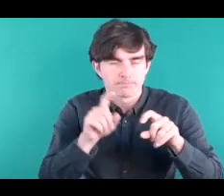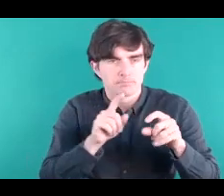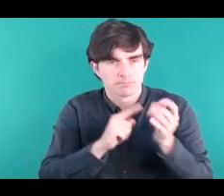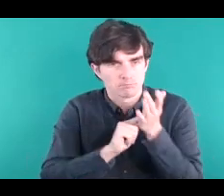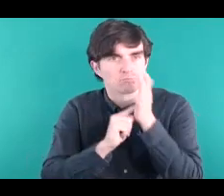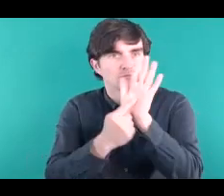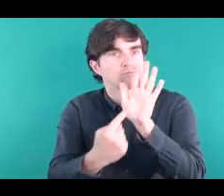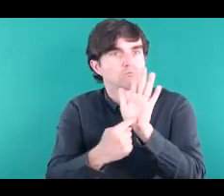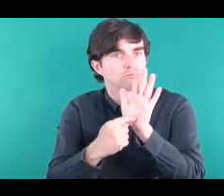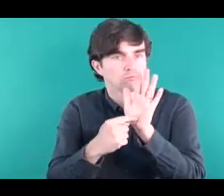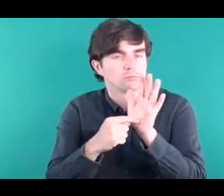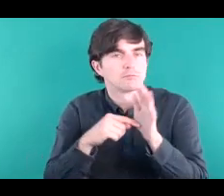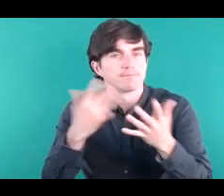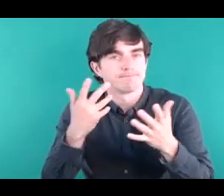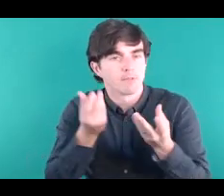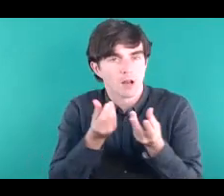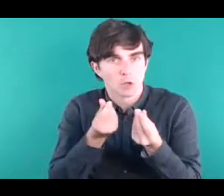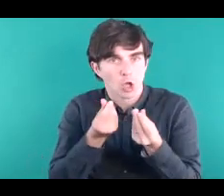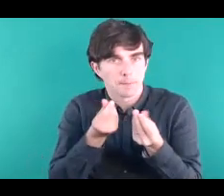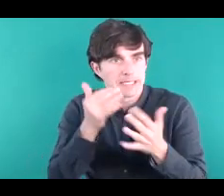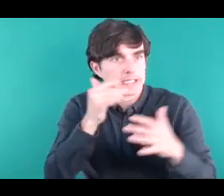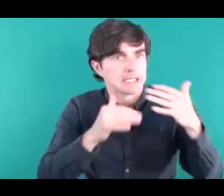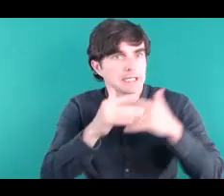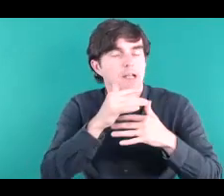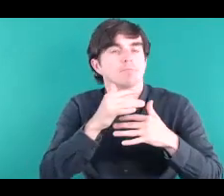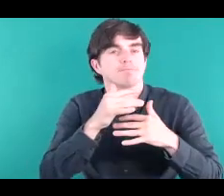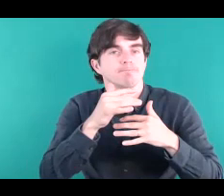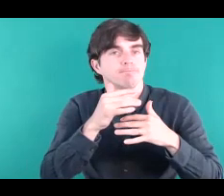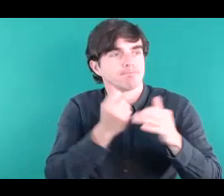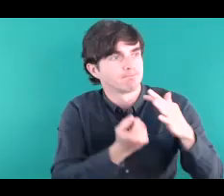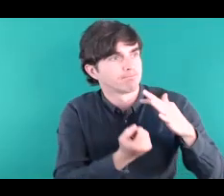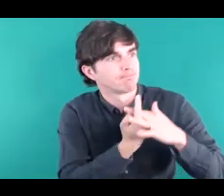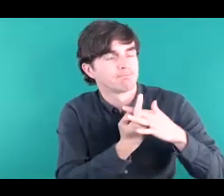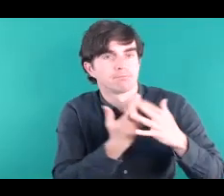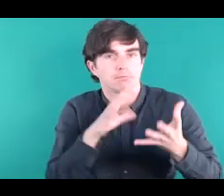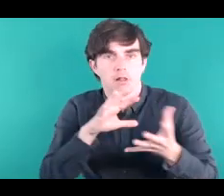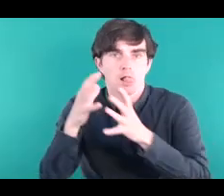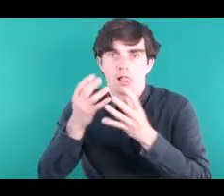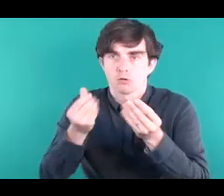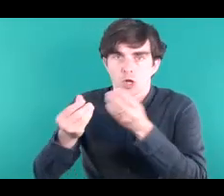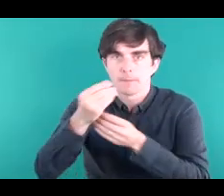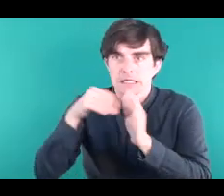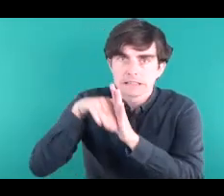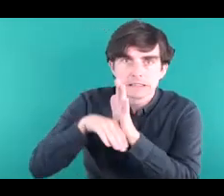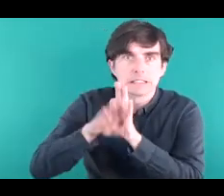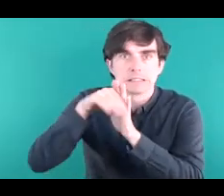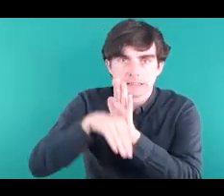actually has contributed to help this situation.